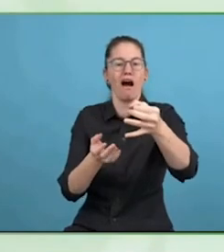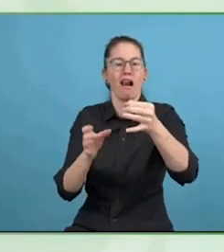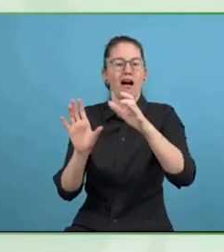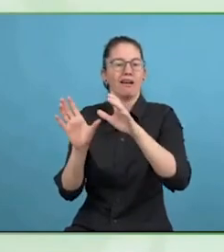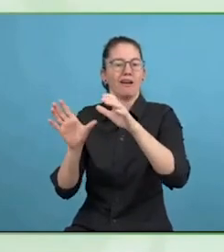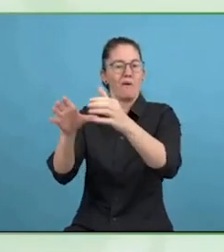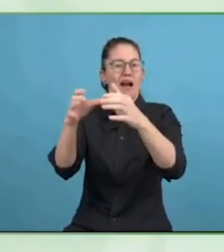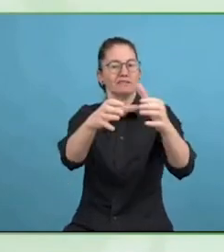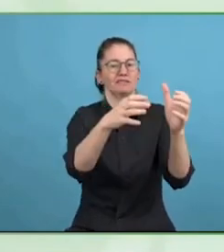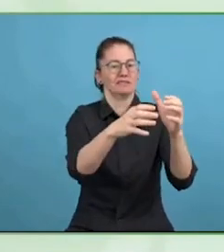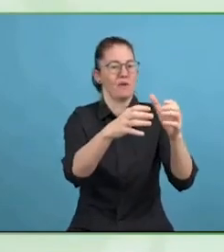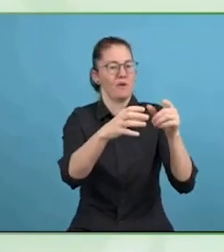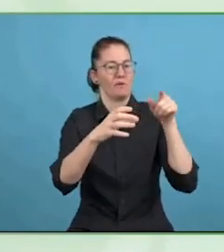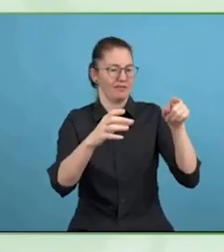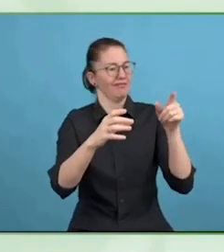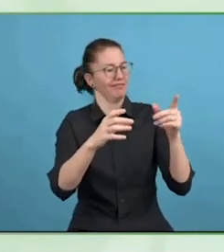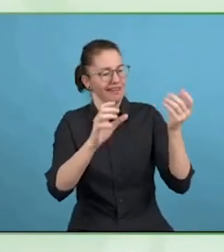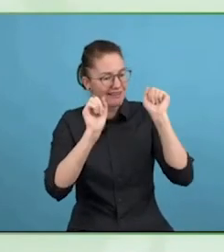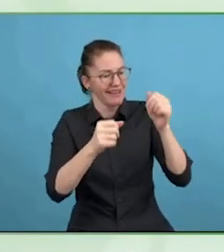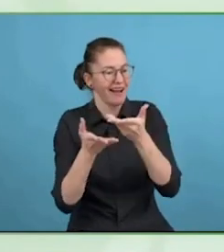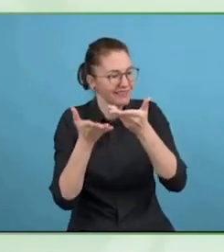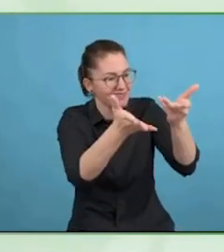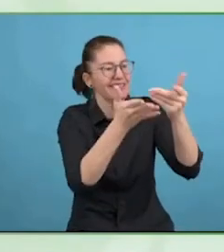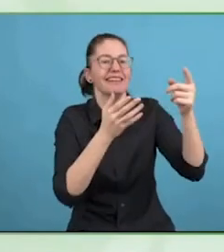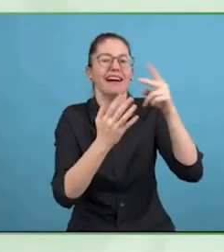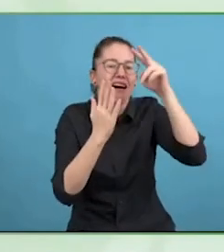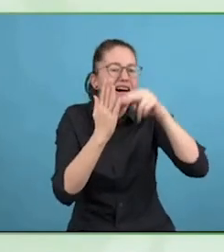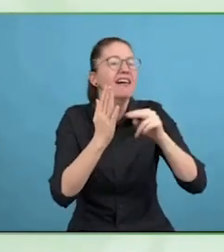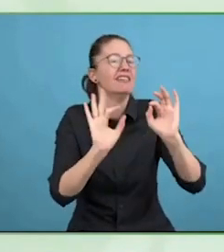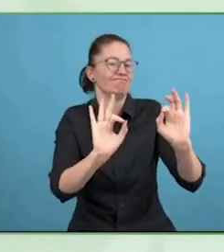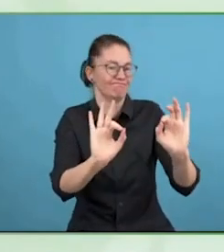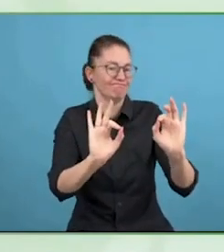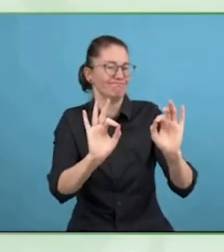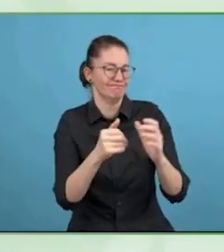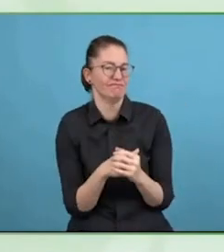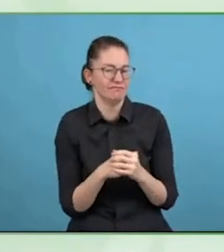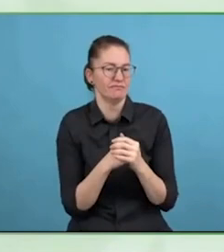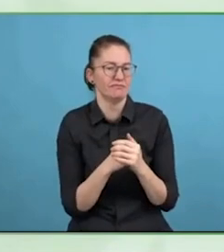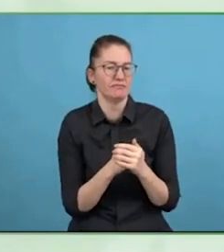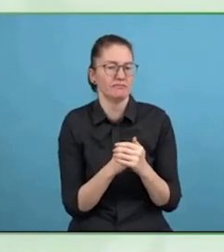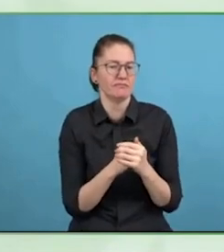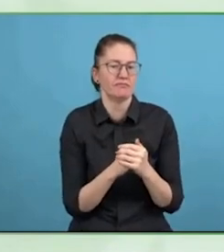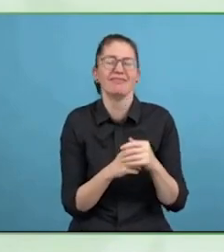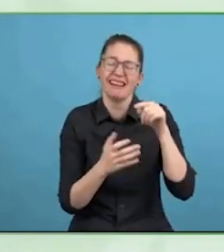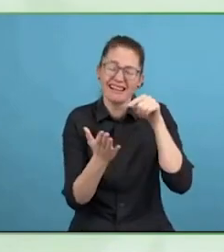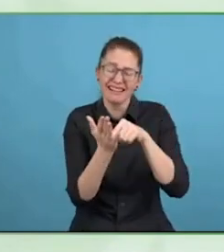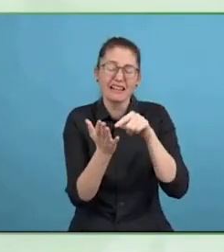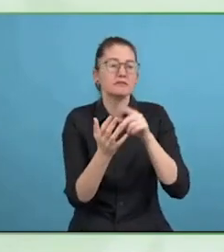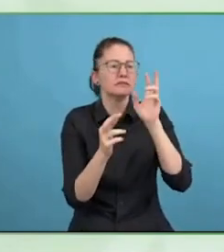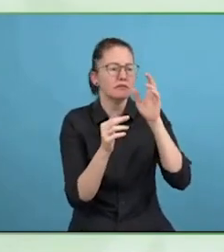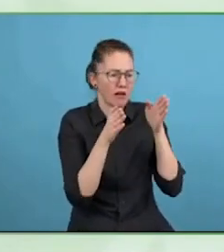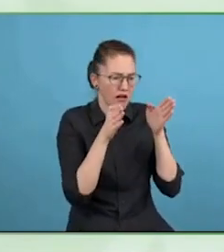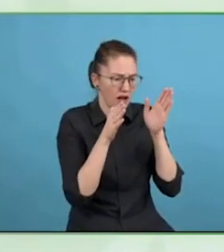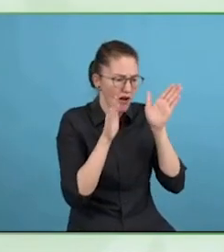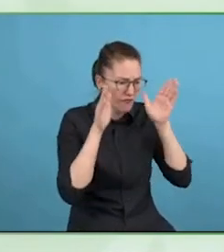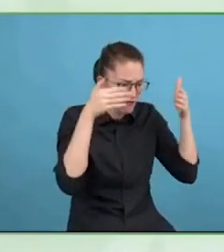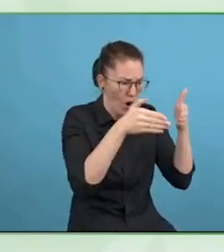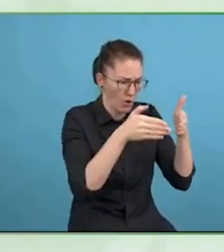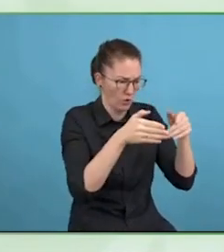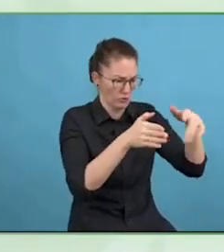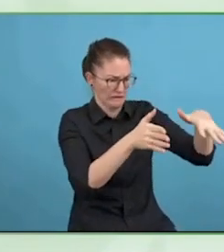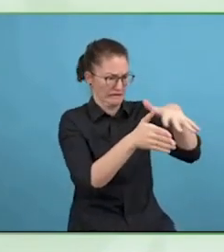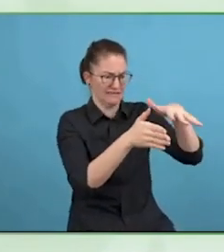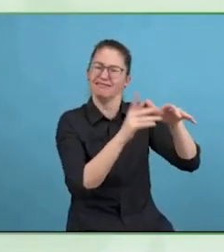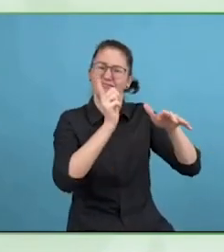me. Glad to hear that. Now, the next step. Where do I find it? Please, some publicity. This